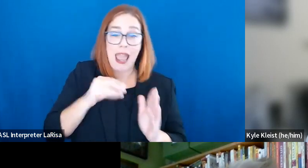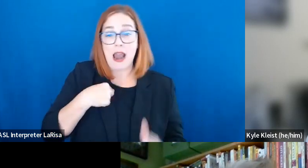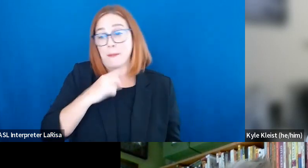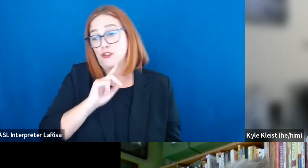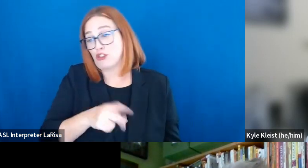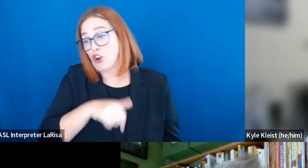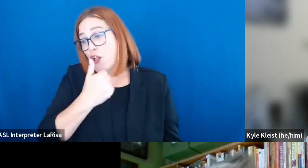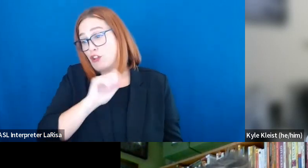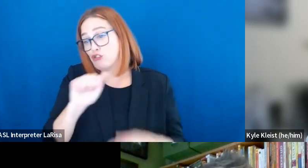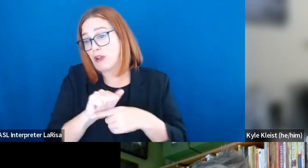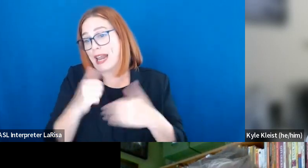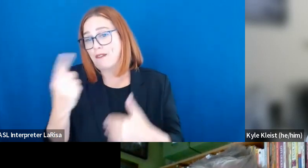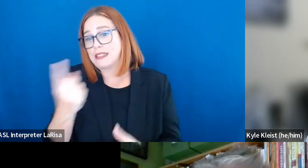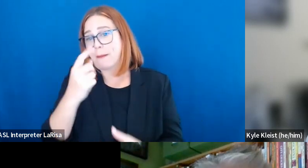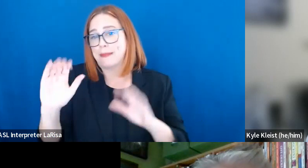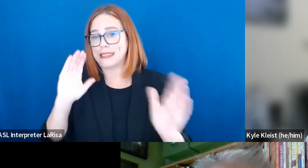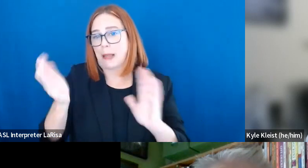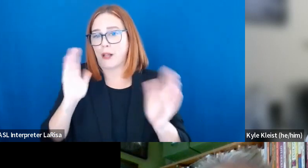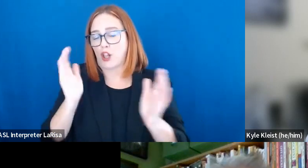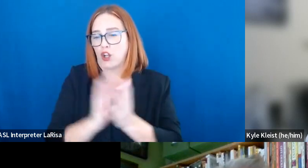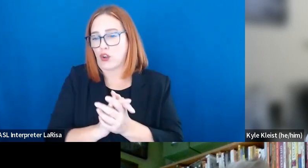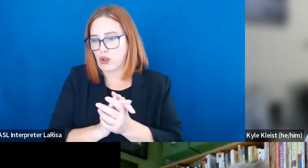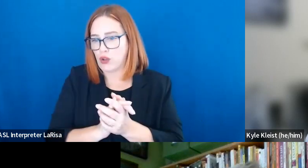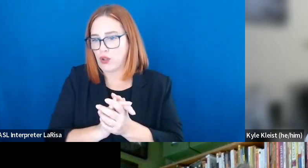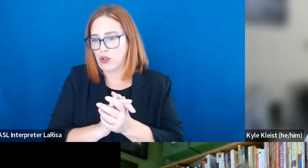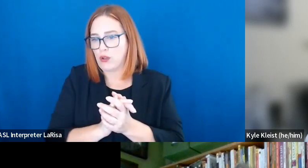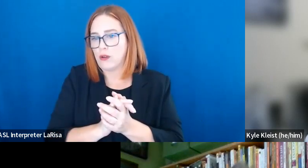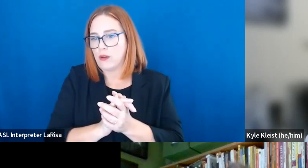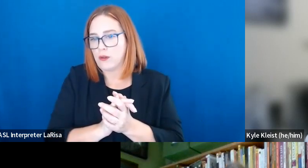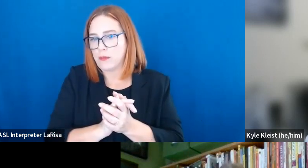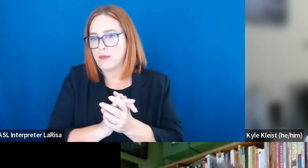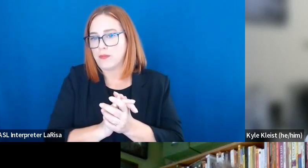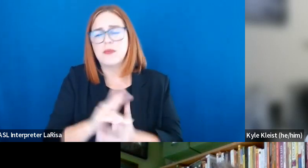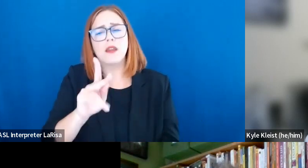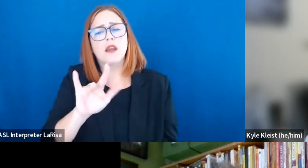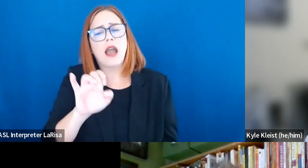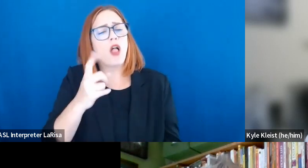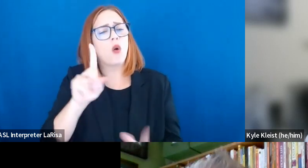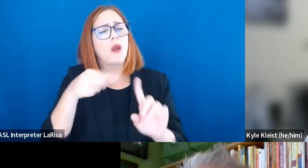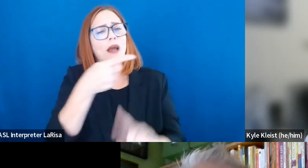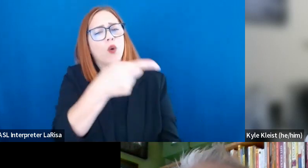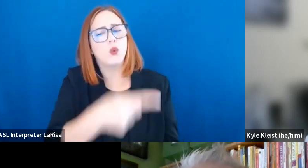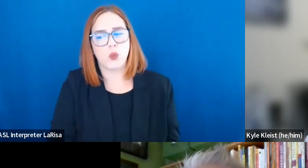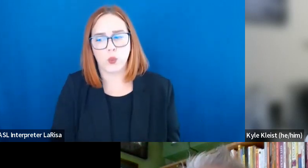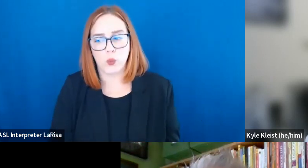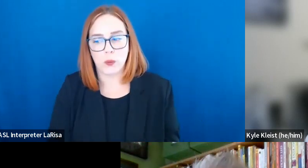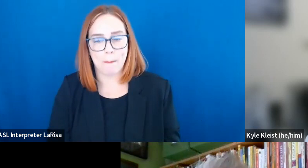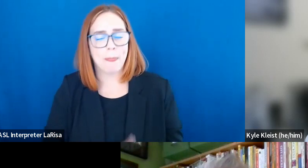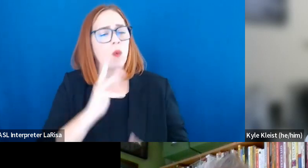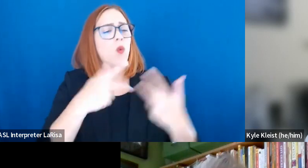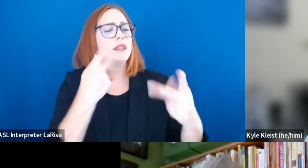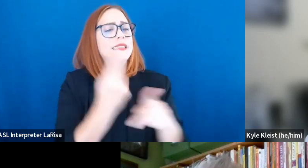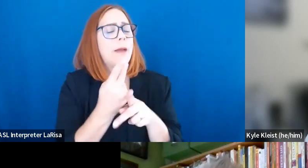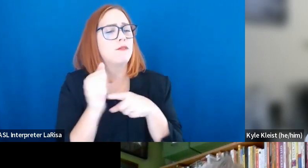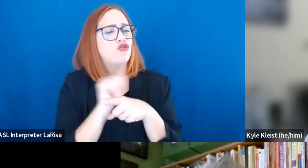that's similar and little individual aspects. Kyle, what about you? What kind of training are you encouraging